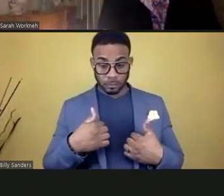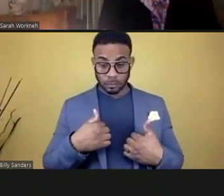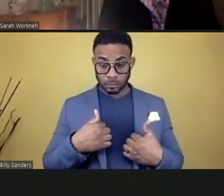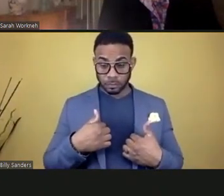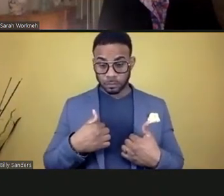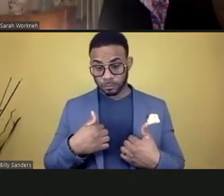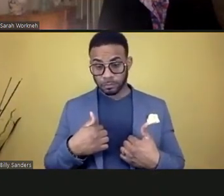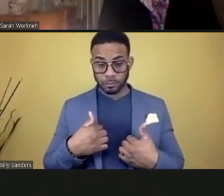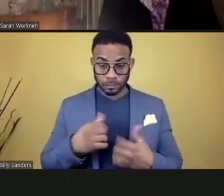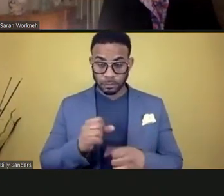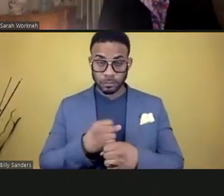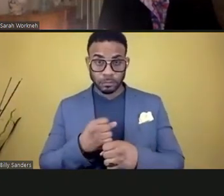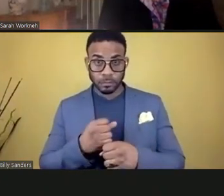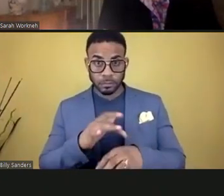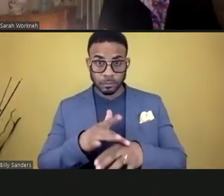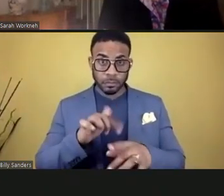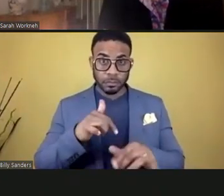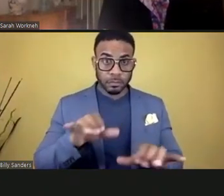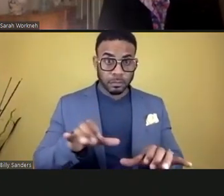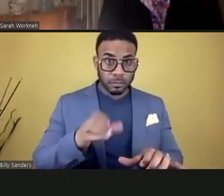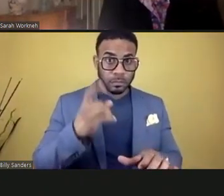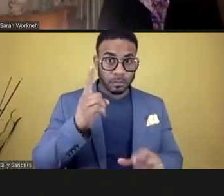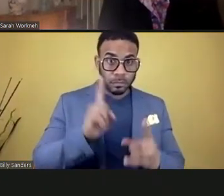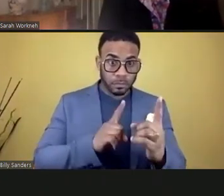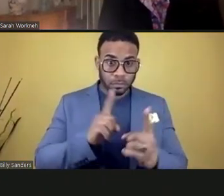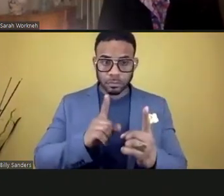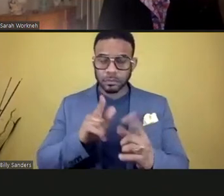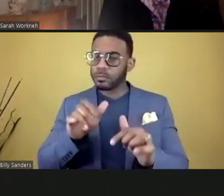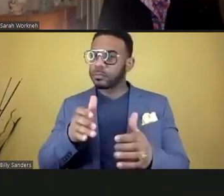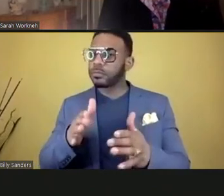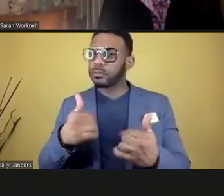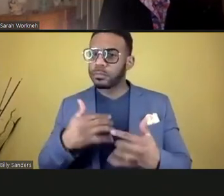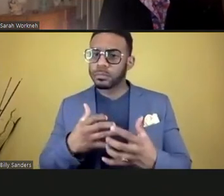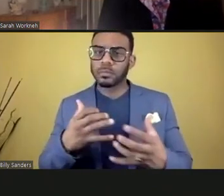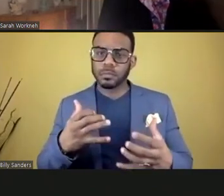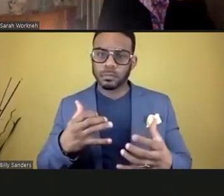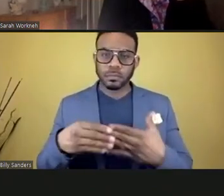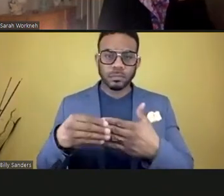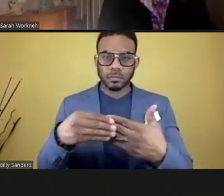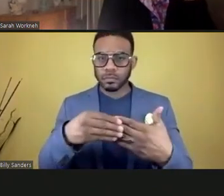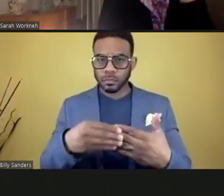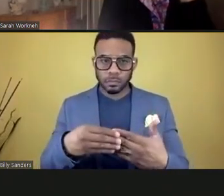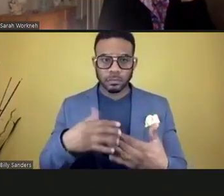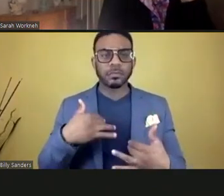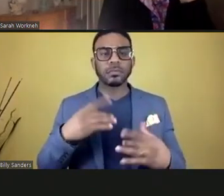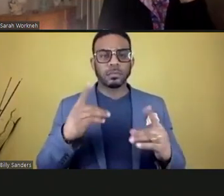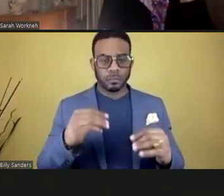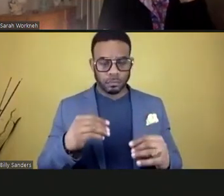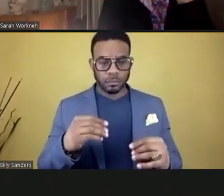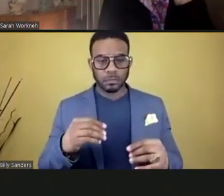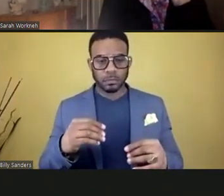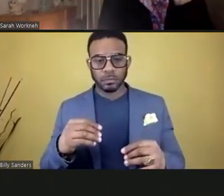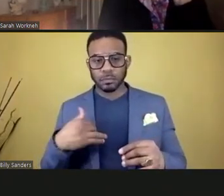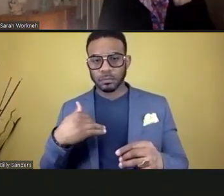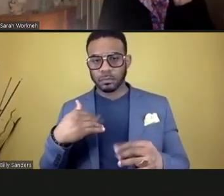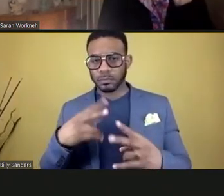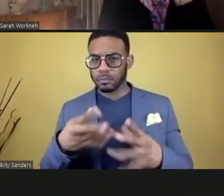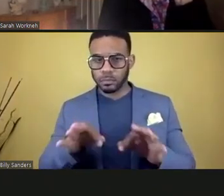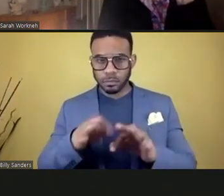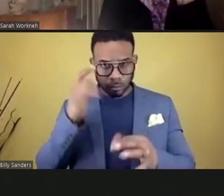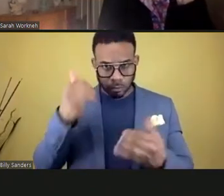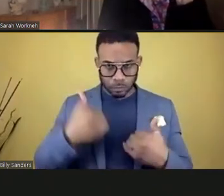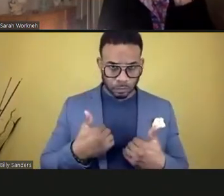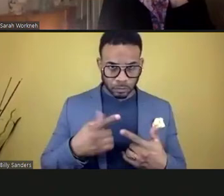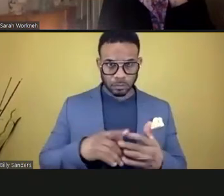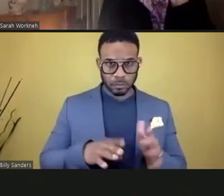I created a space in where I could do one-on-one. So that allows me a lot of flexibility. And I it's very important for me